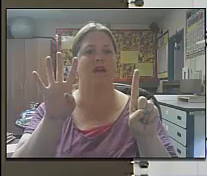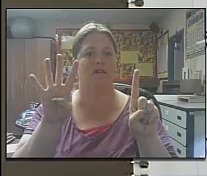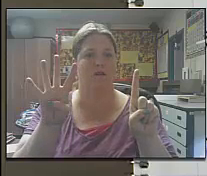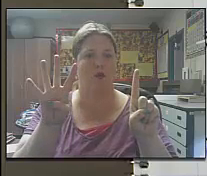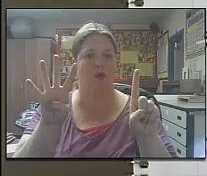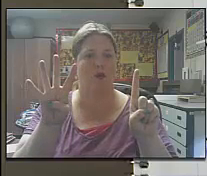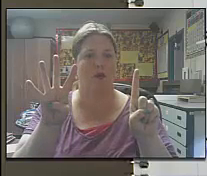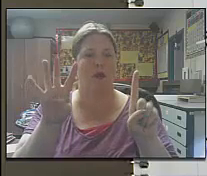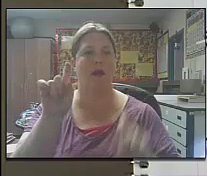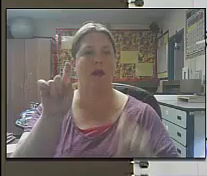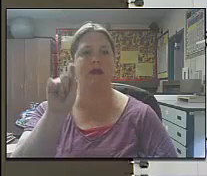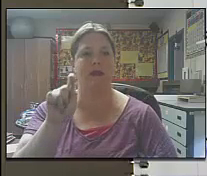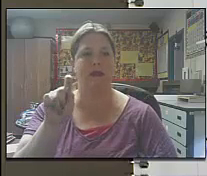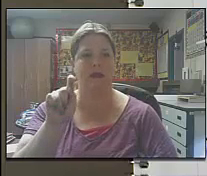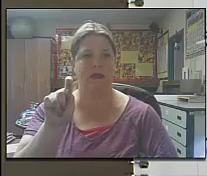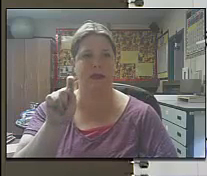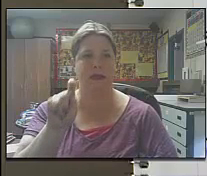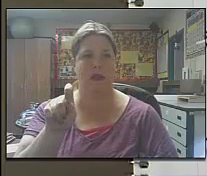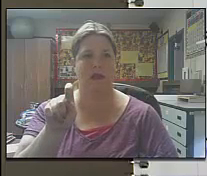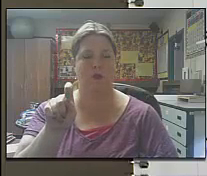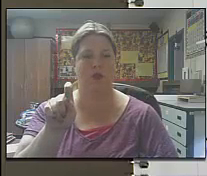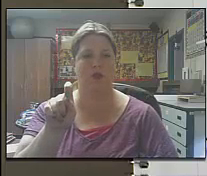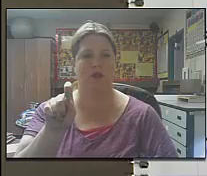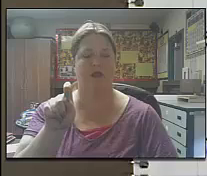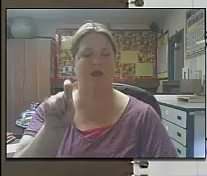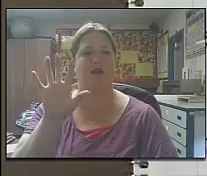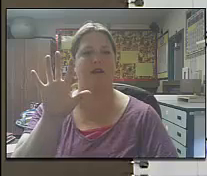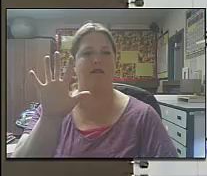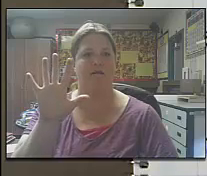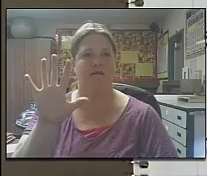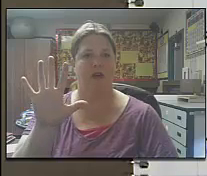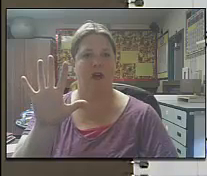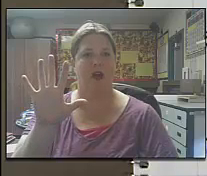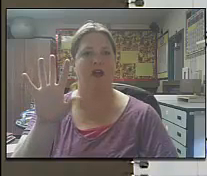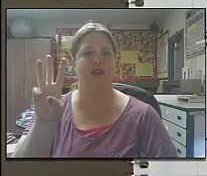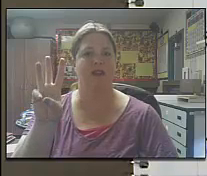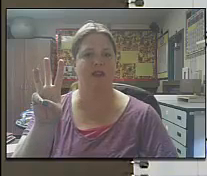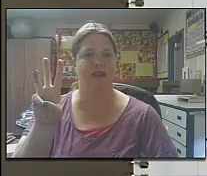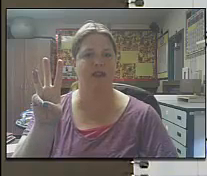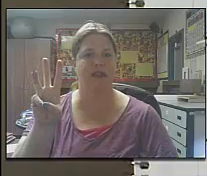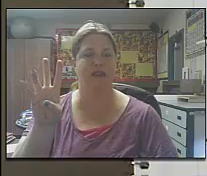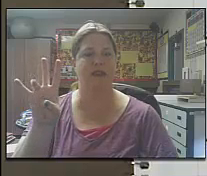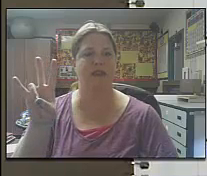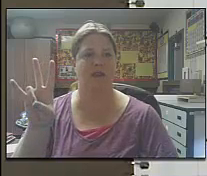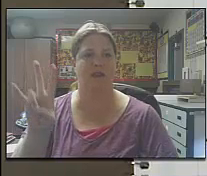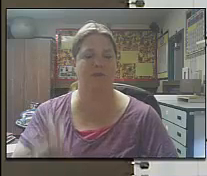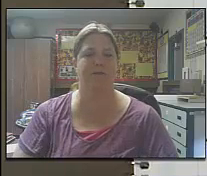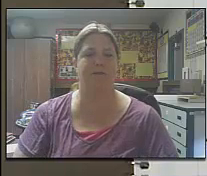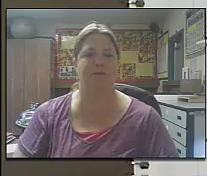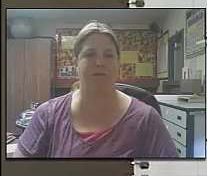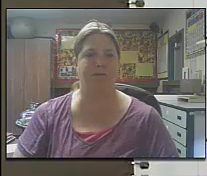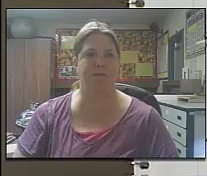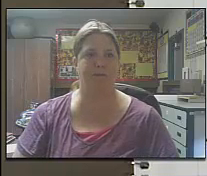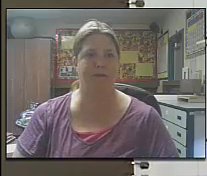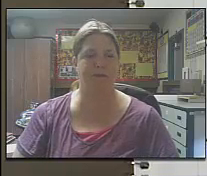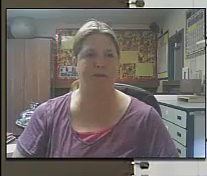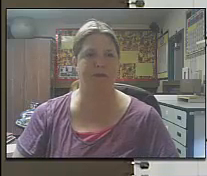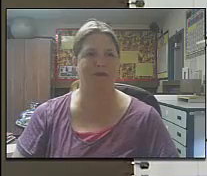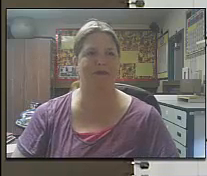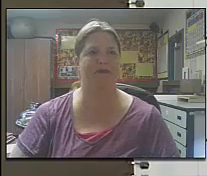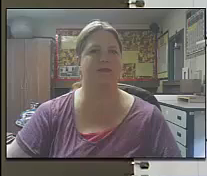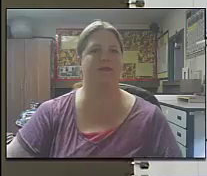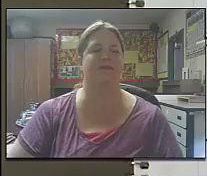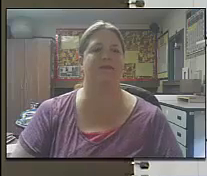4, decimal, 5, 6, 7.